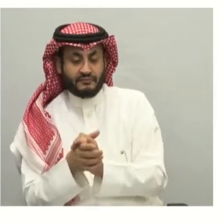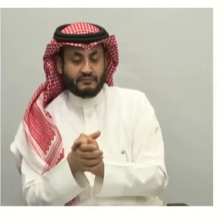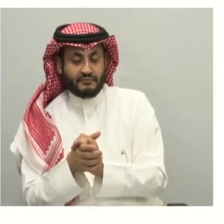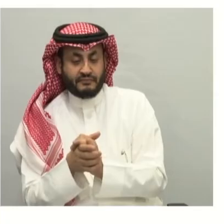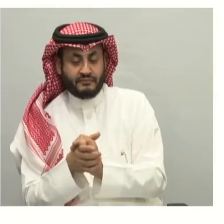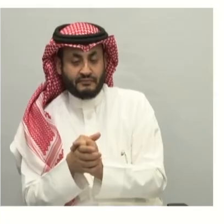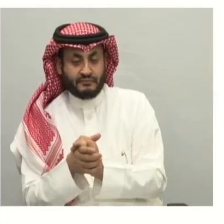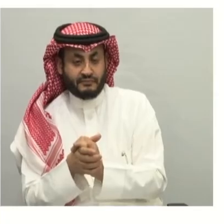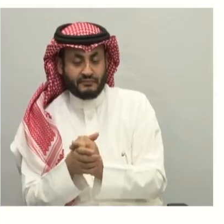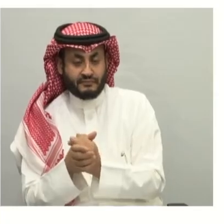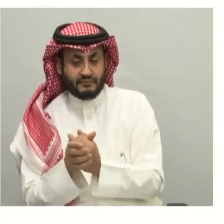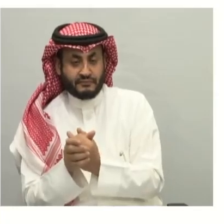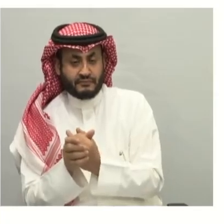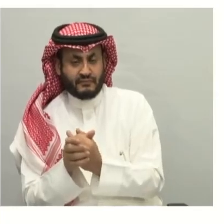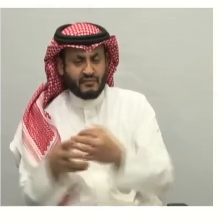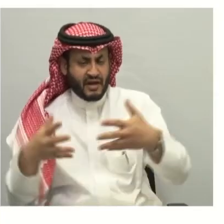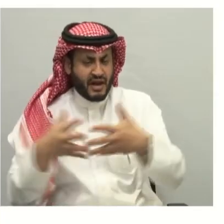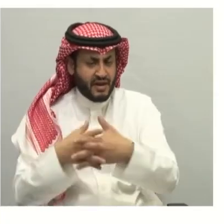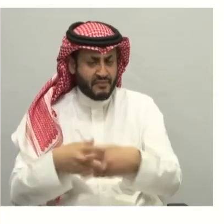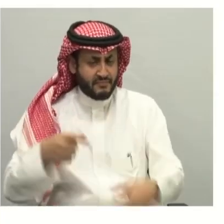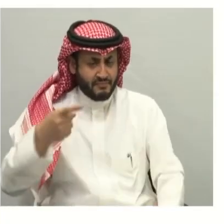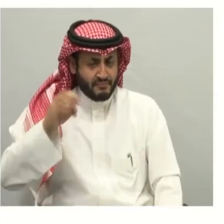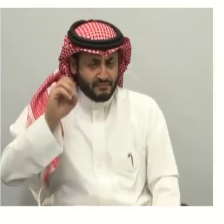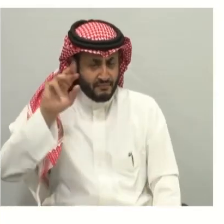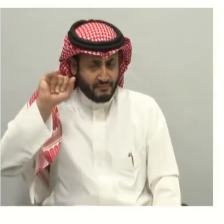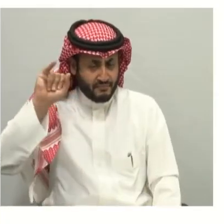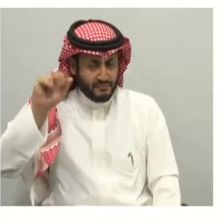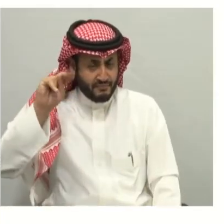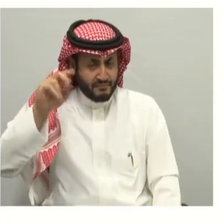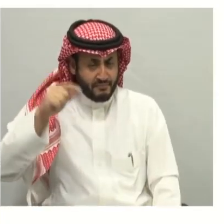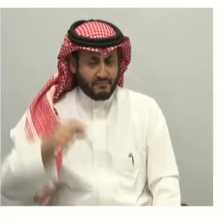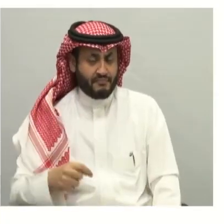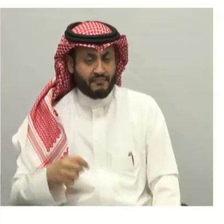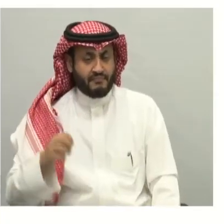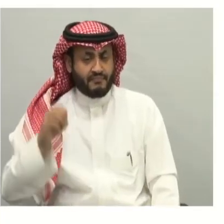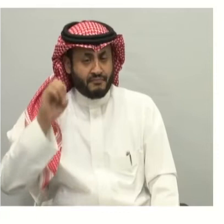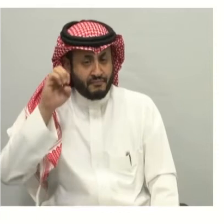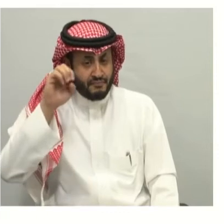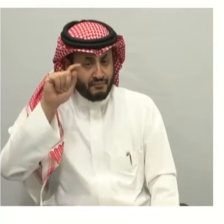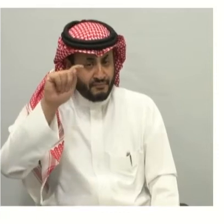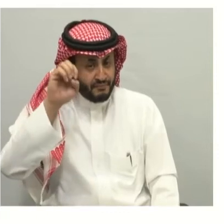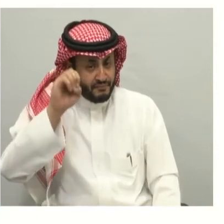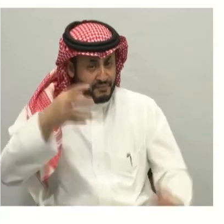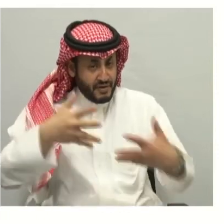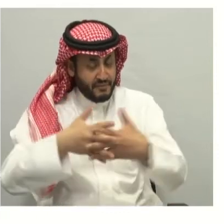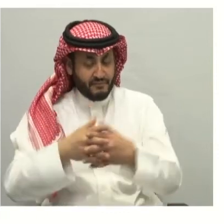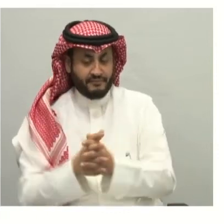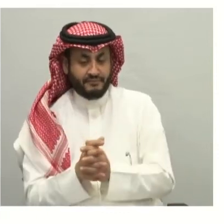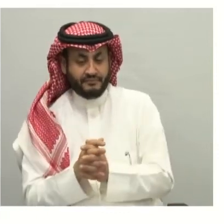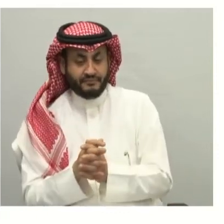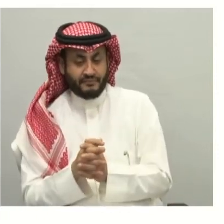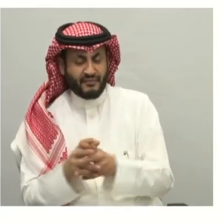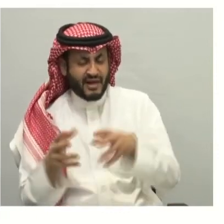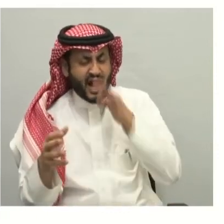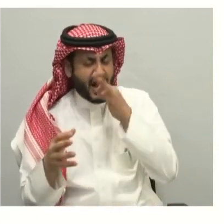I'm going to meet my friends. I'm going to meet my friends. You see